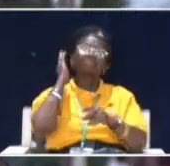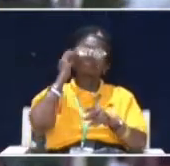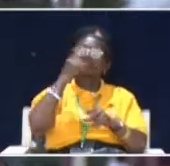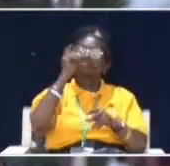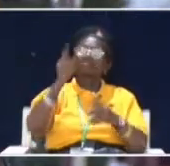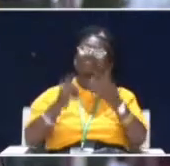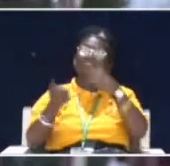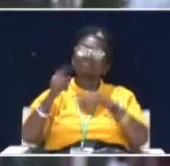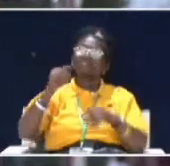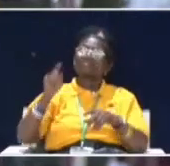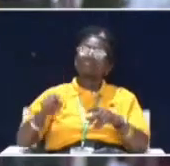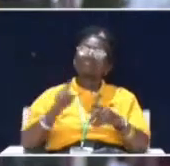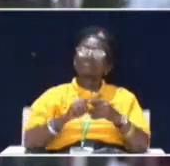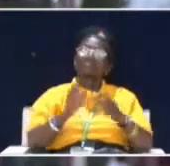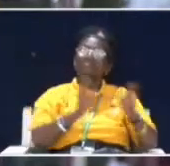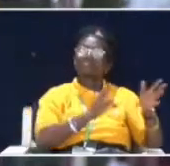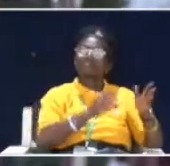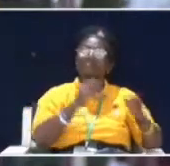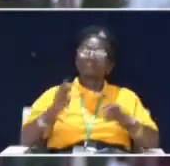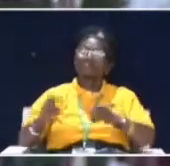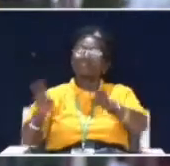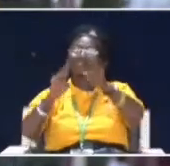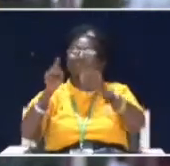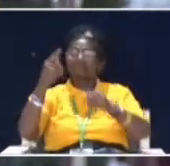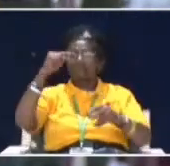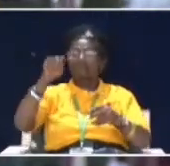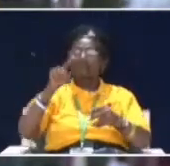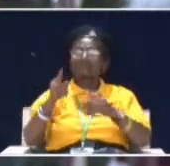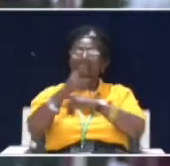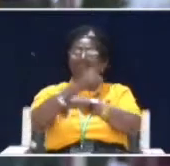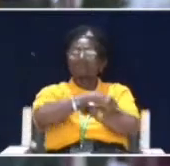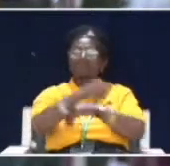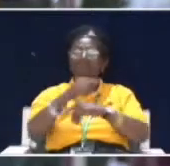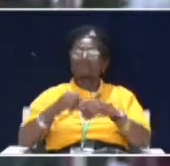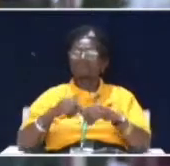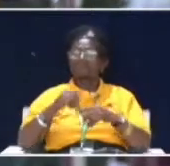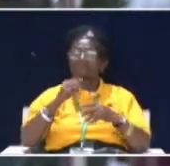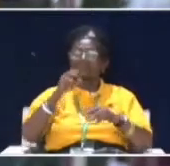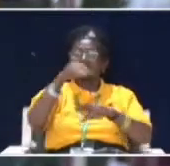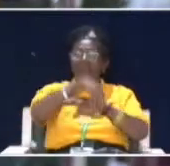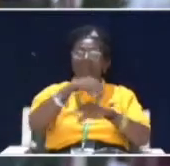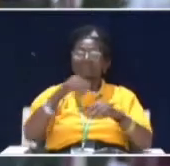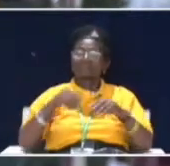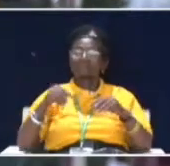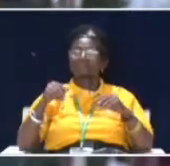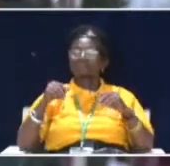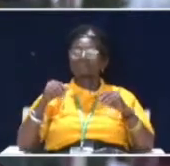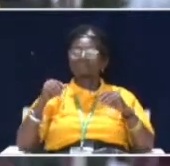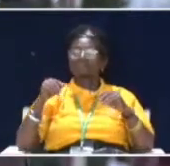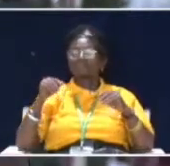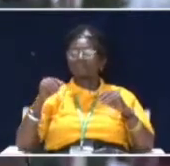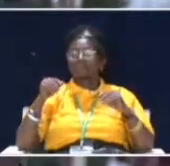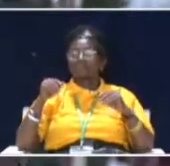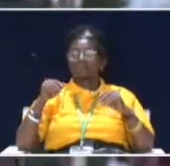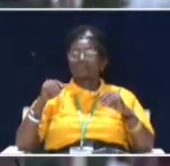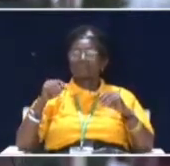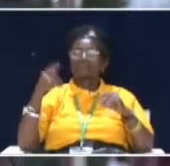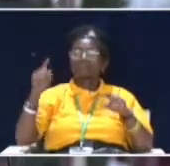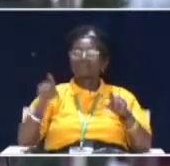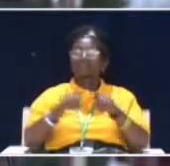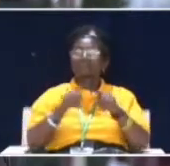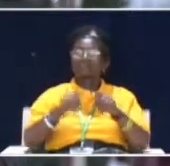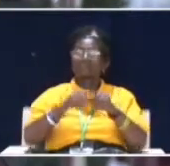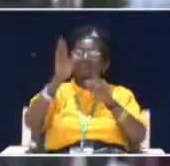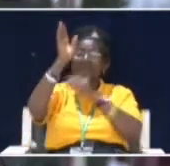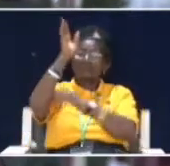pẹ̀tẹ́lẹ̀. To prepare the way for tonight. Kí a lè ba mú kí ààyè wà fún alẹ́ yìí. The same